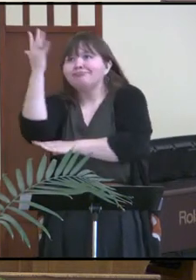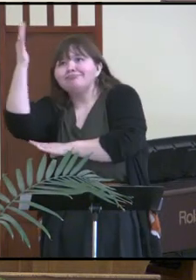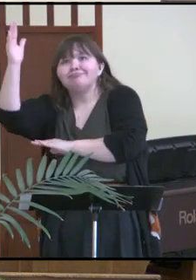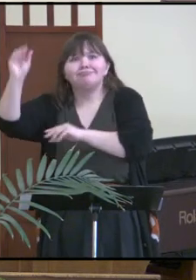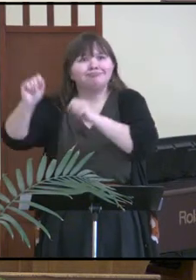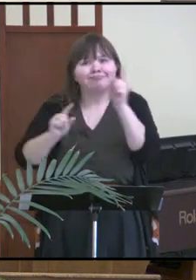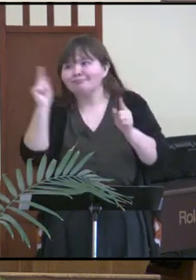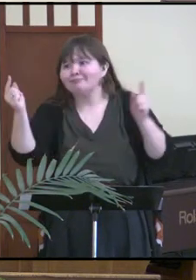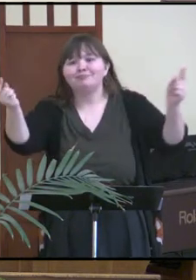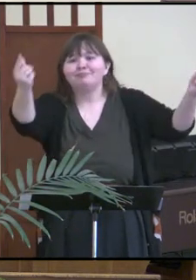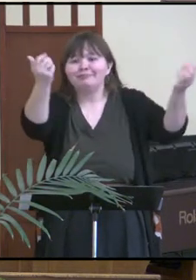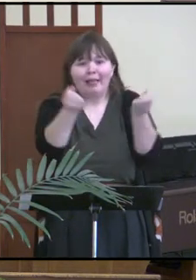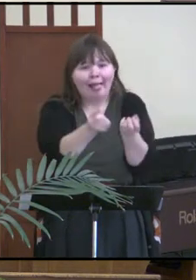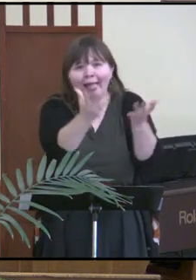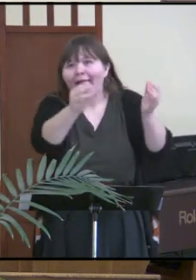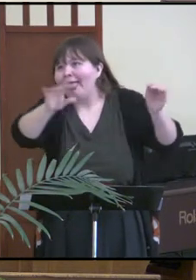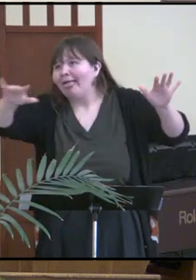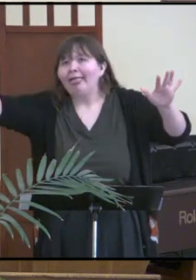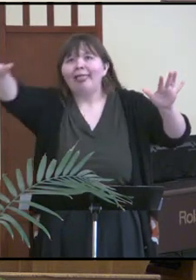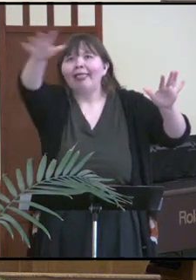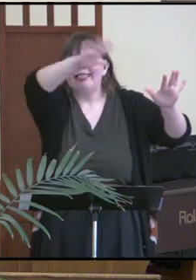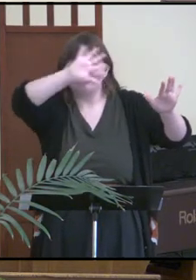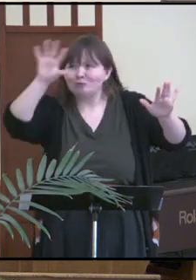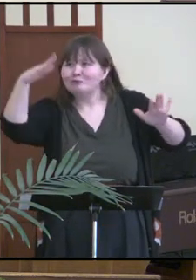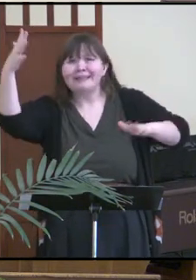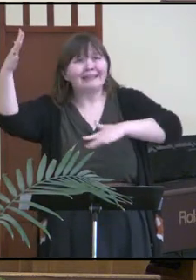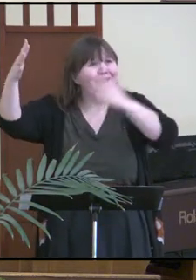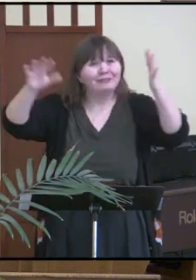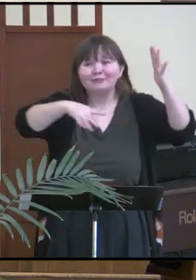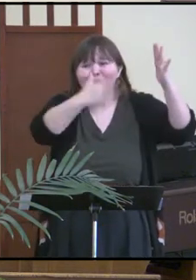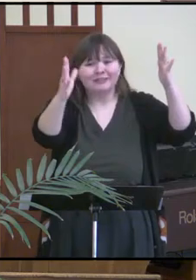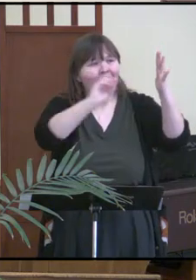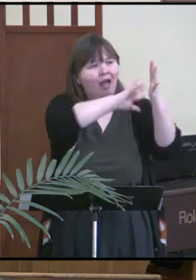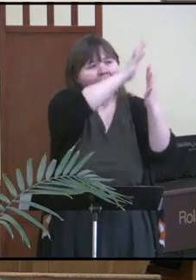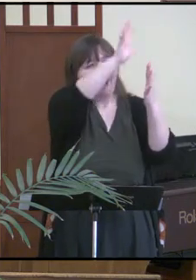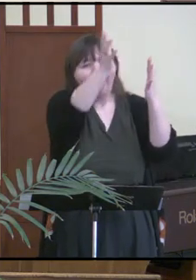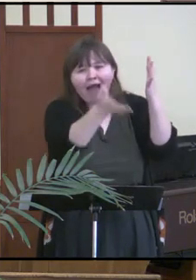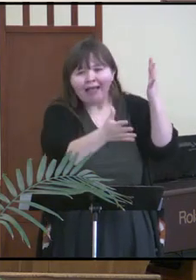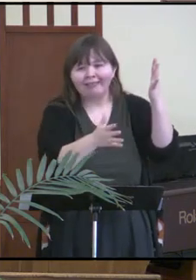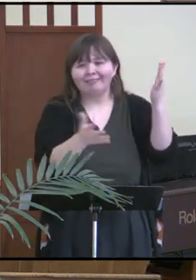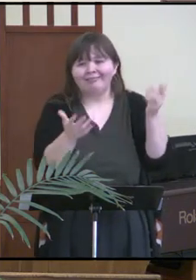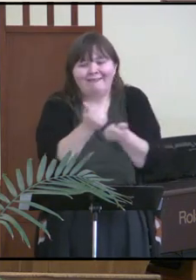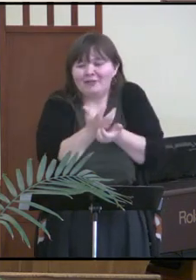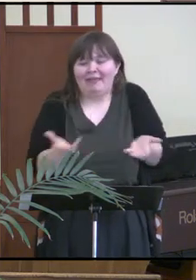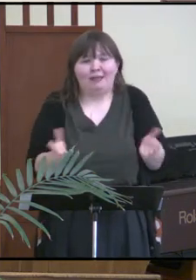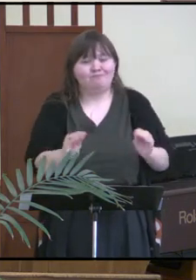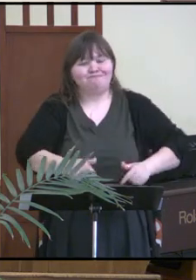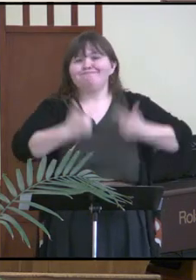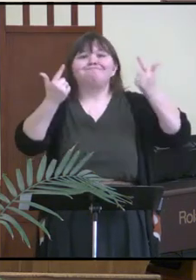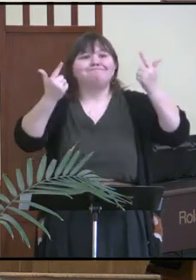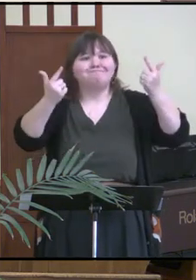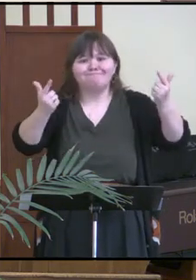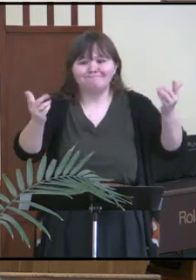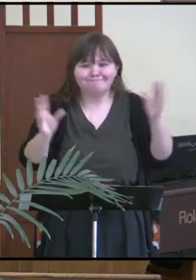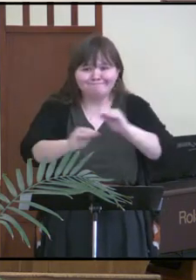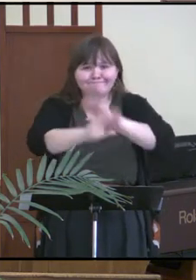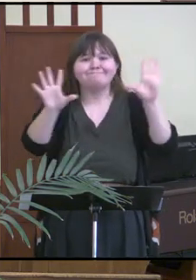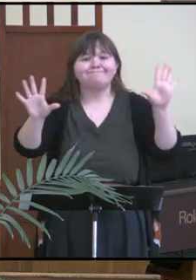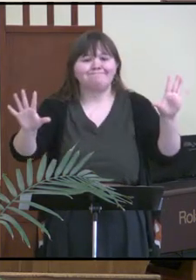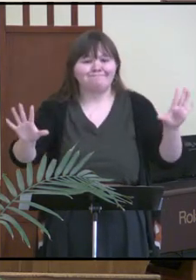springing to new life, flowers coming out, trees coming out with leaves, and all kinds of springtime